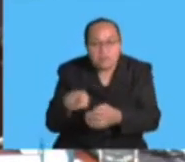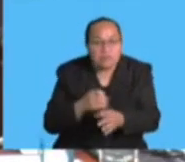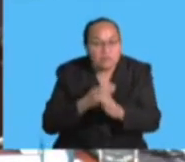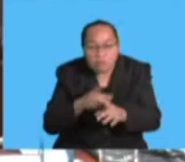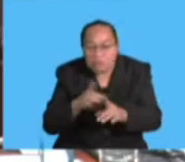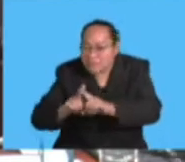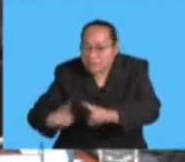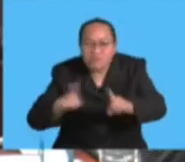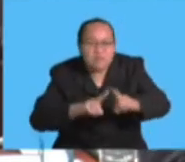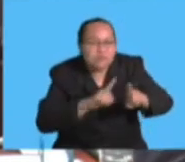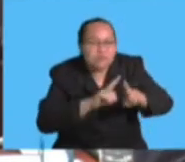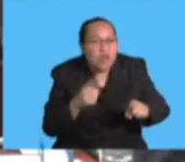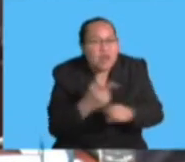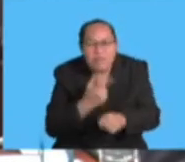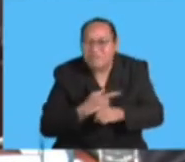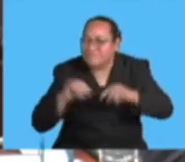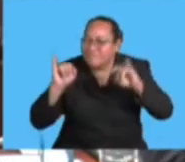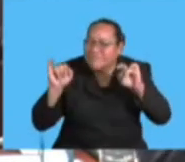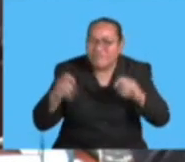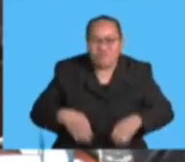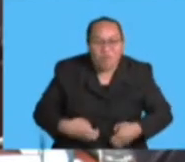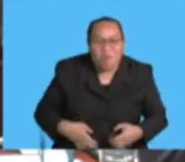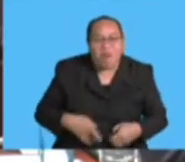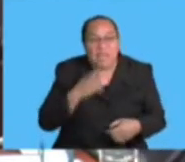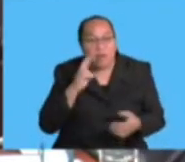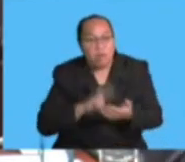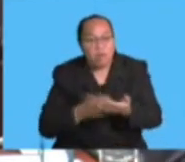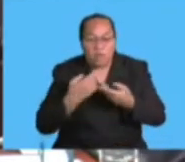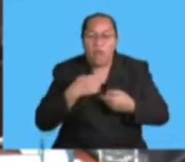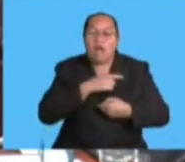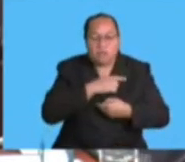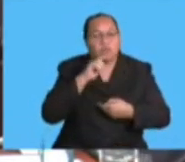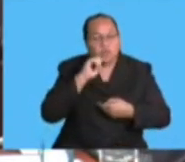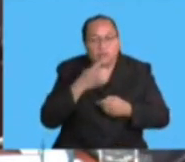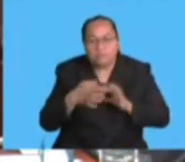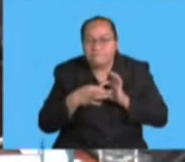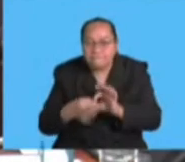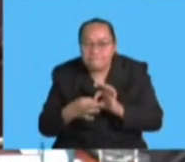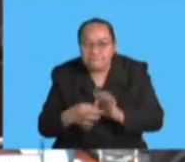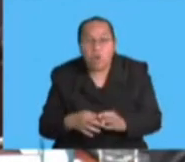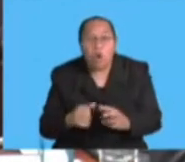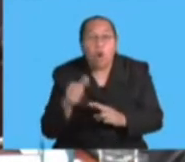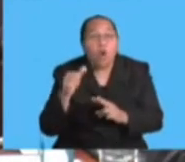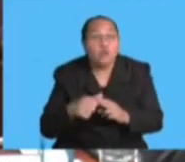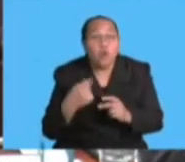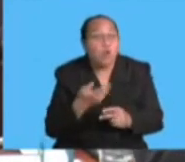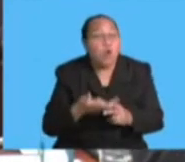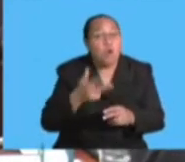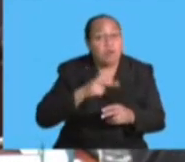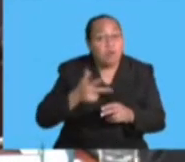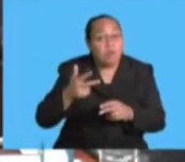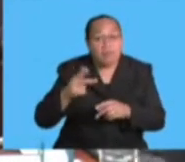dealing with all types of labor-related complaints reported to the ministry. This also includes employers that engage local workers for